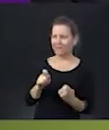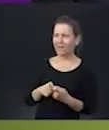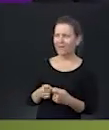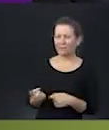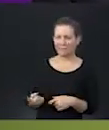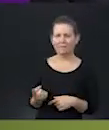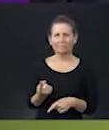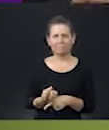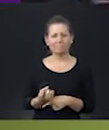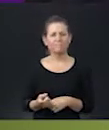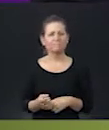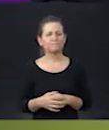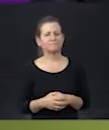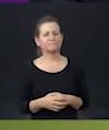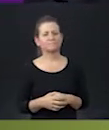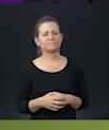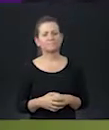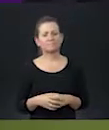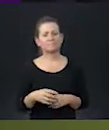hear you.